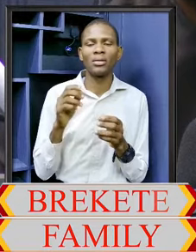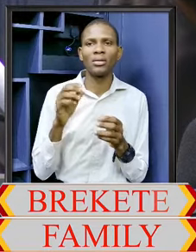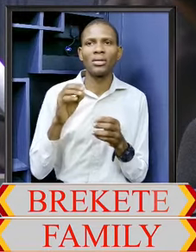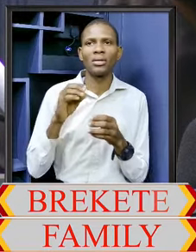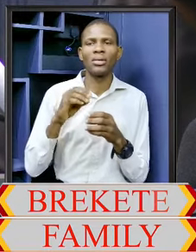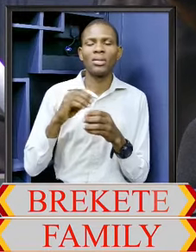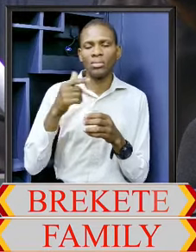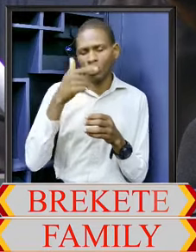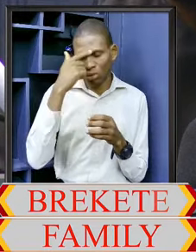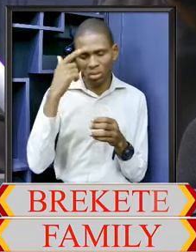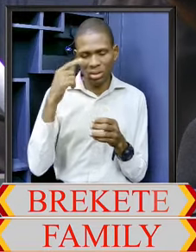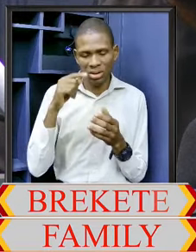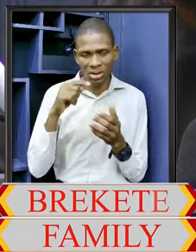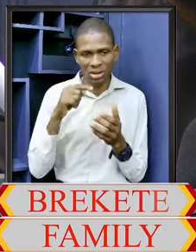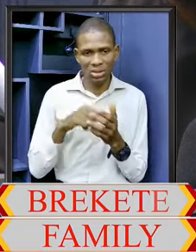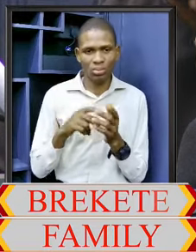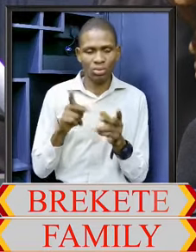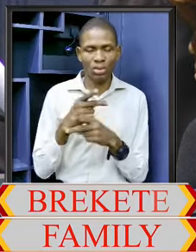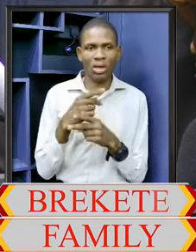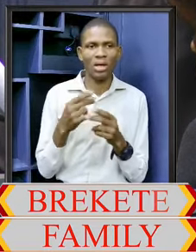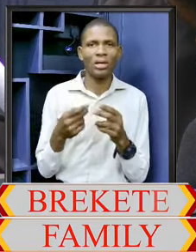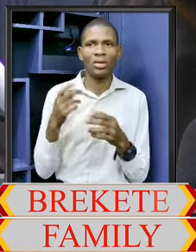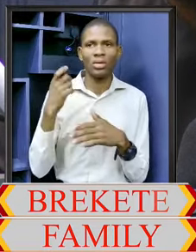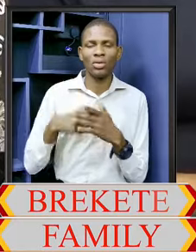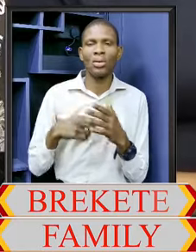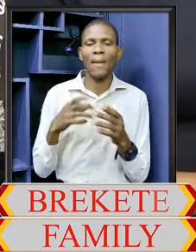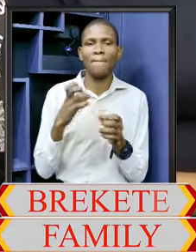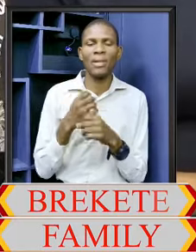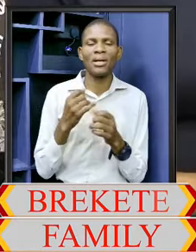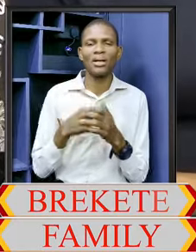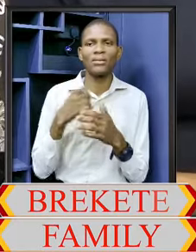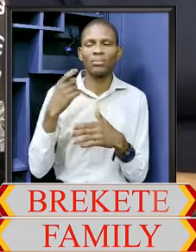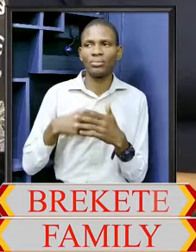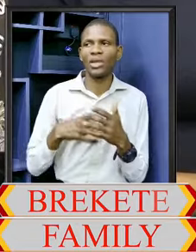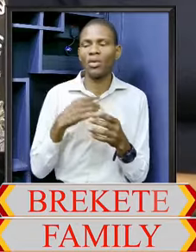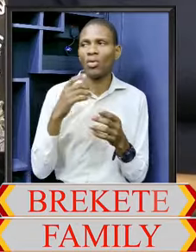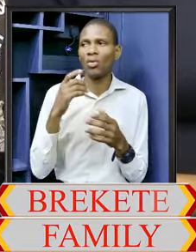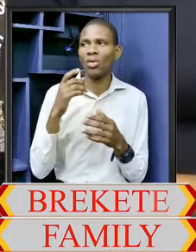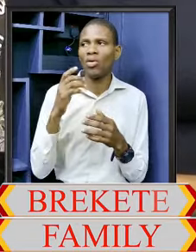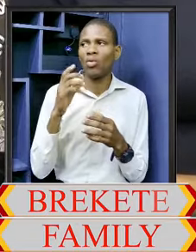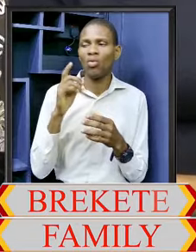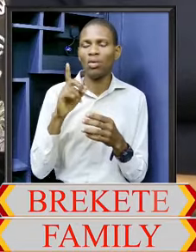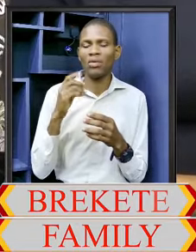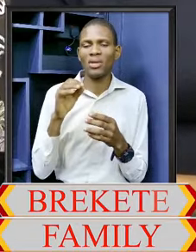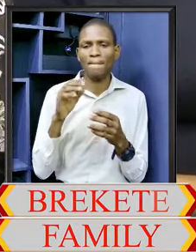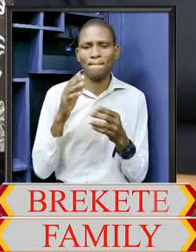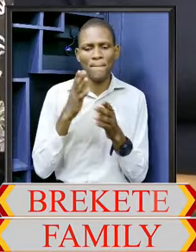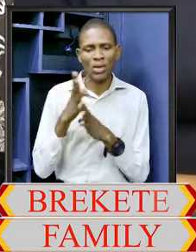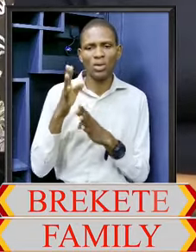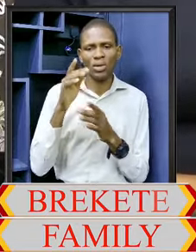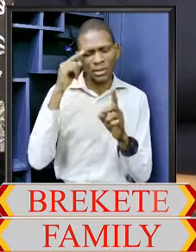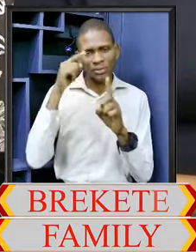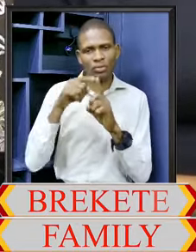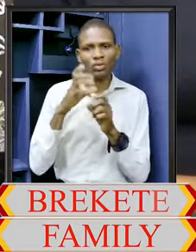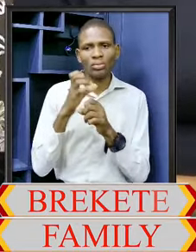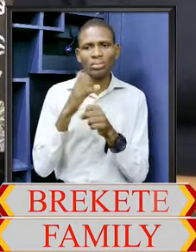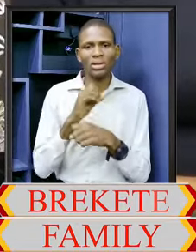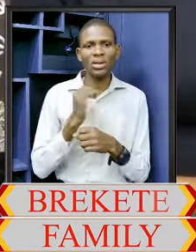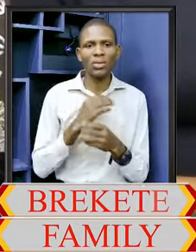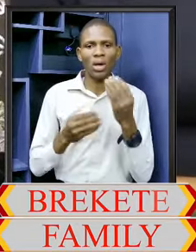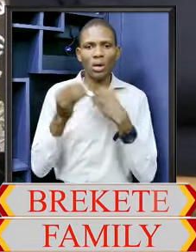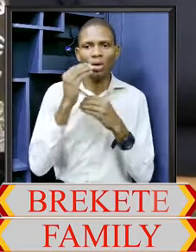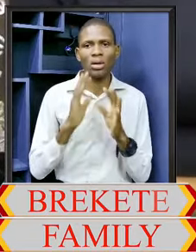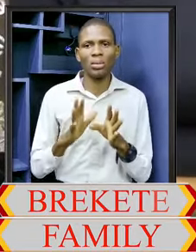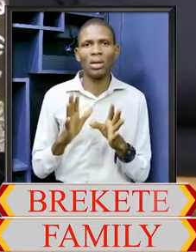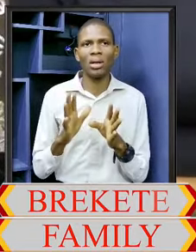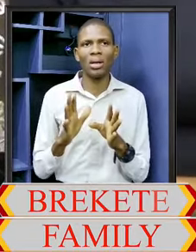cost because of this dollar way rise small. It can't make product cost, and one of our major aim now to help make our customers to